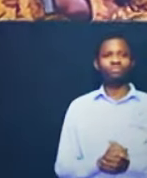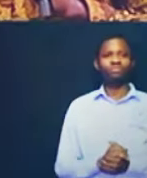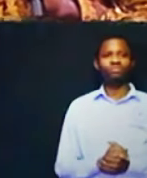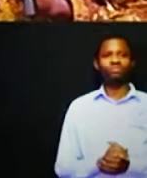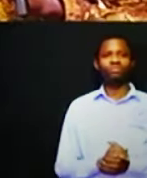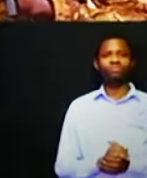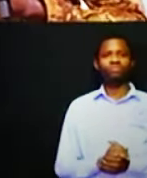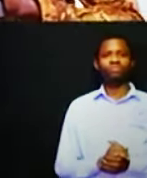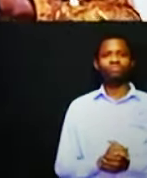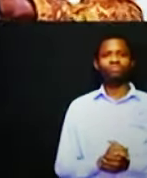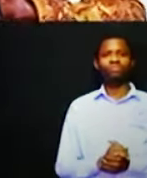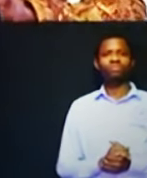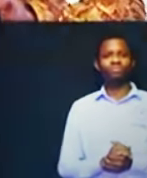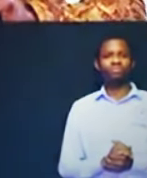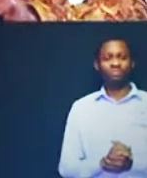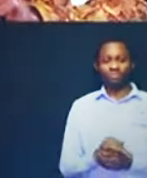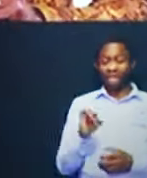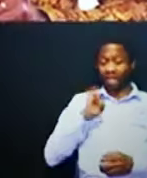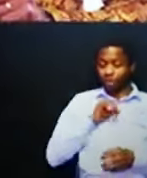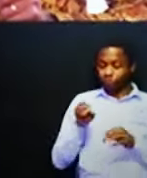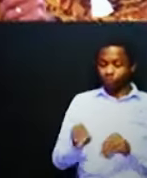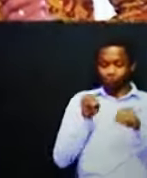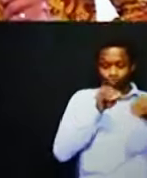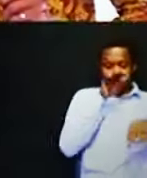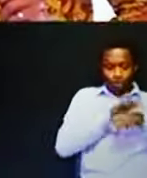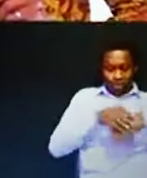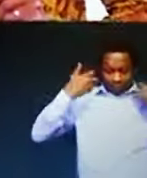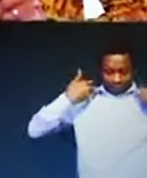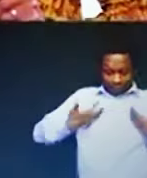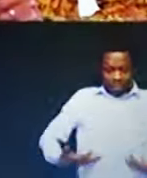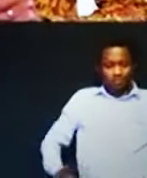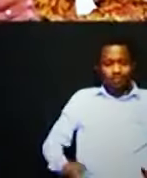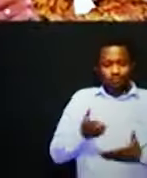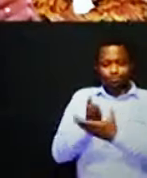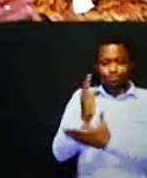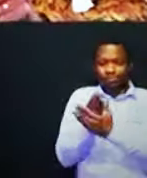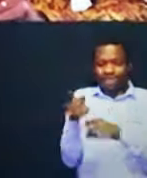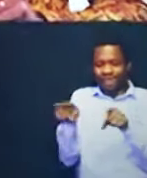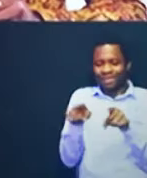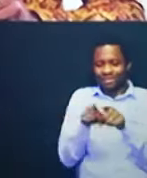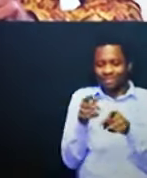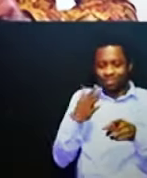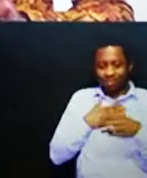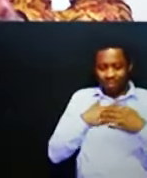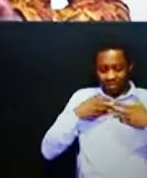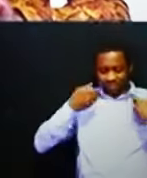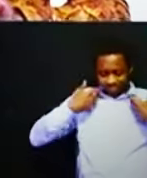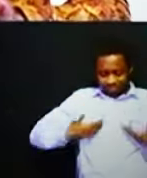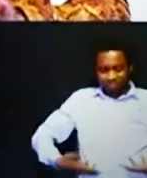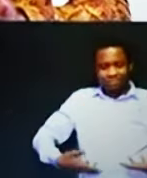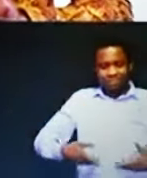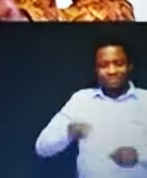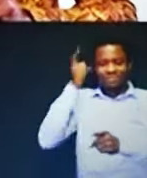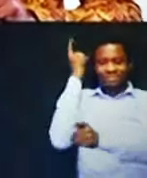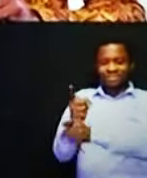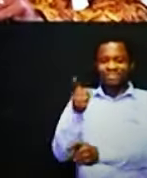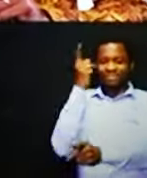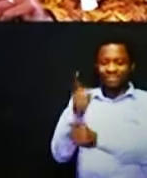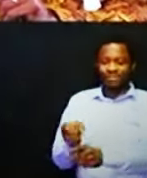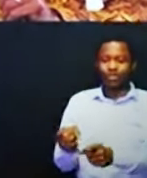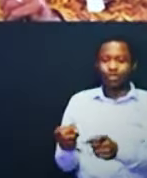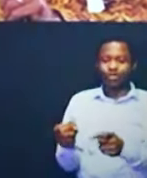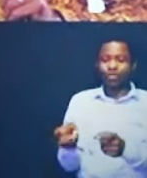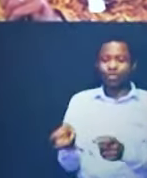29:14. I put on righteousness as my clothing. Justice was my